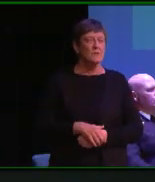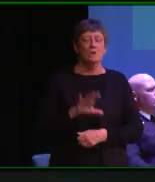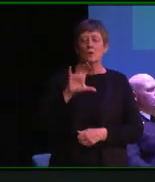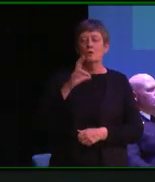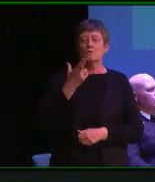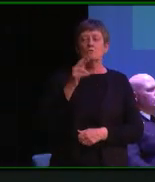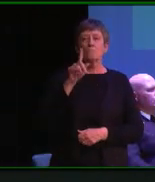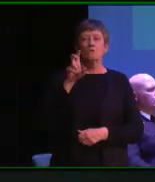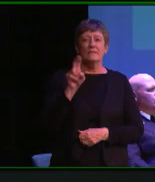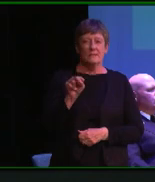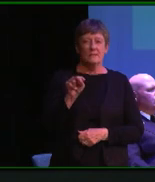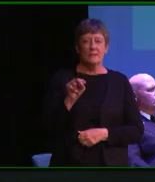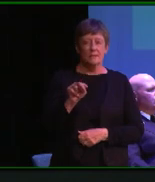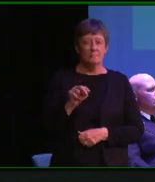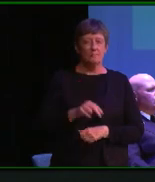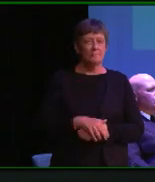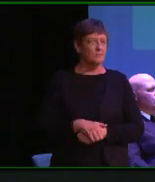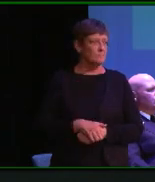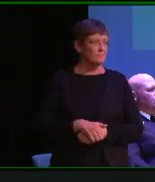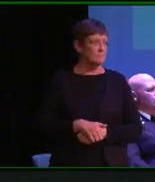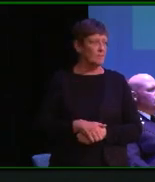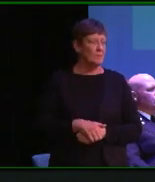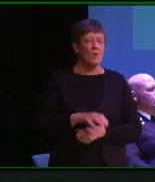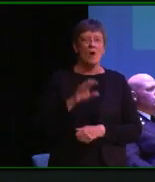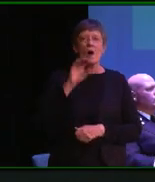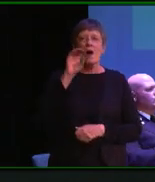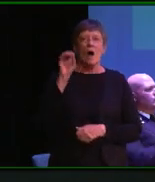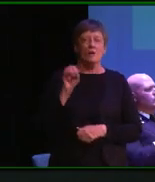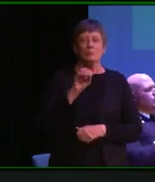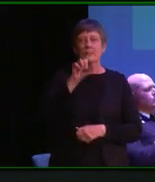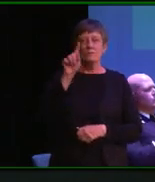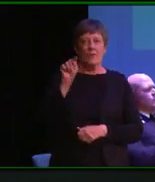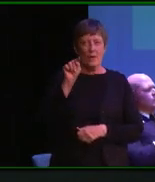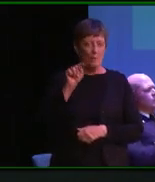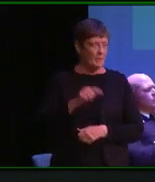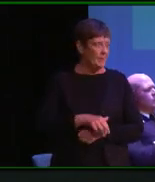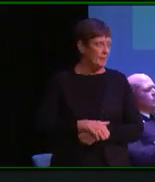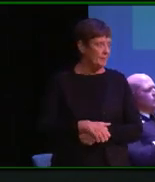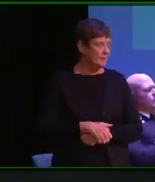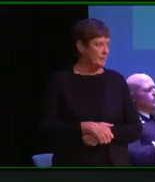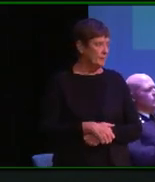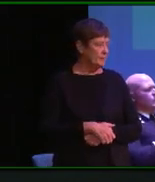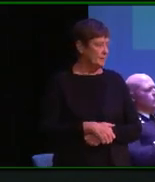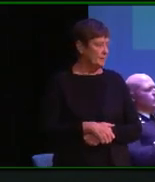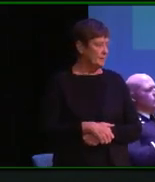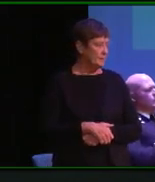Kristen Christensen, Occupational Therapy Assistant Program.